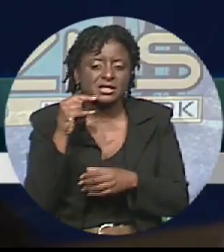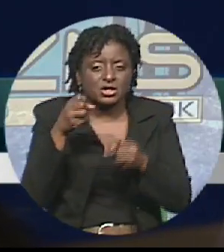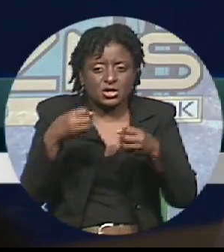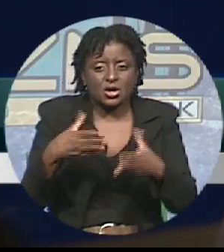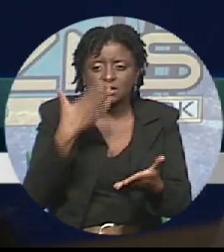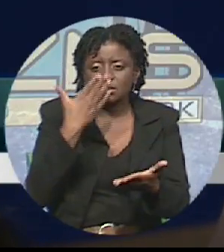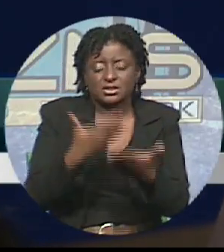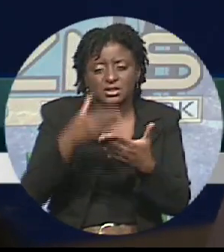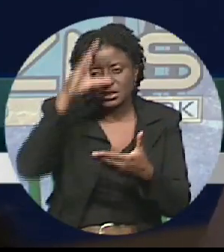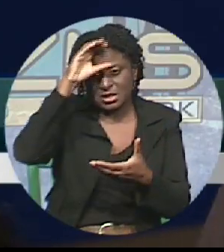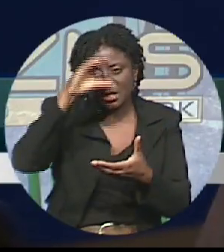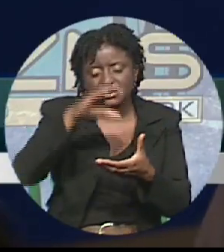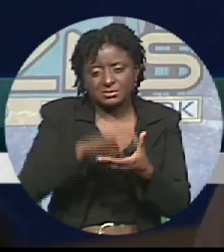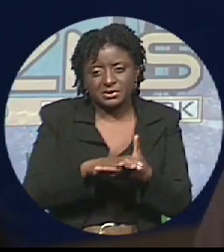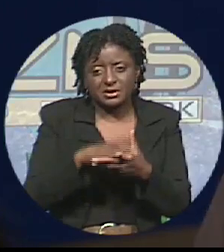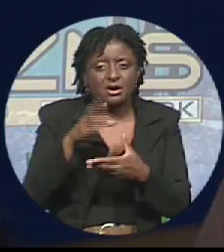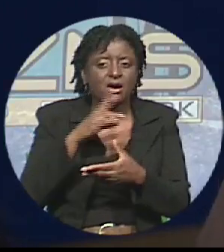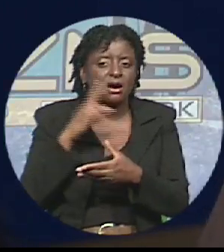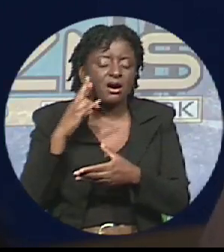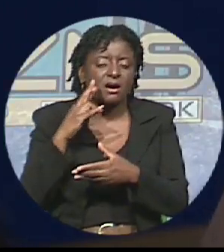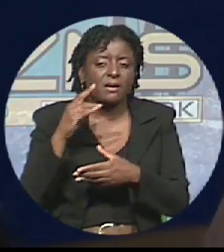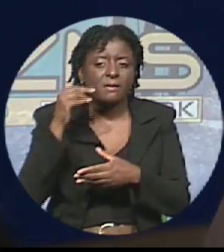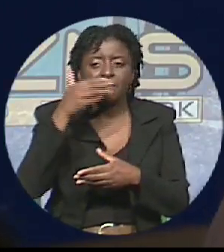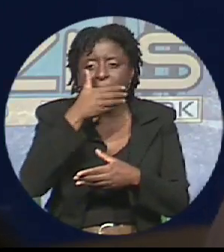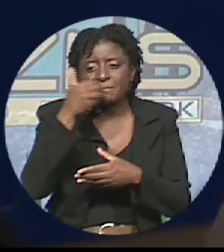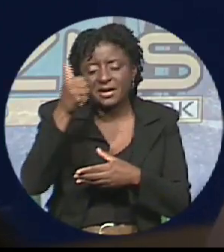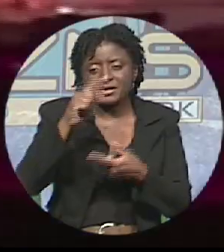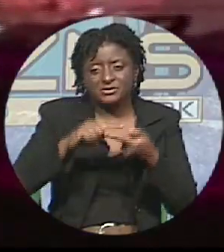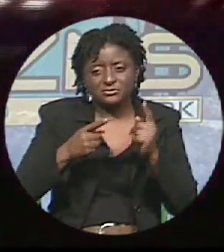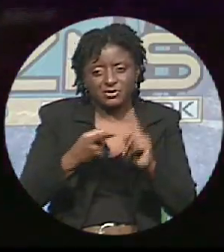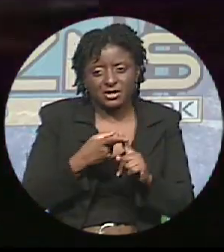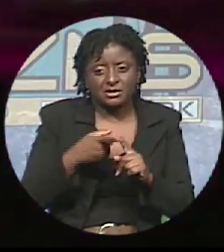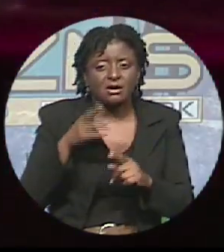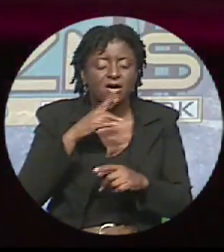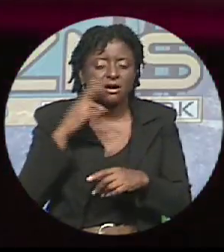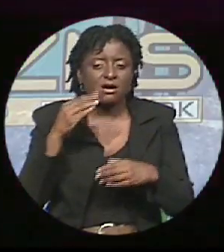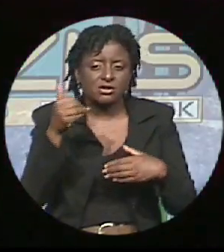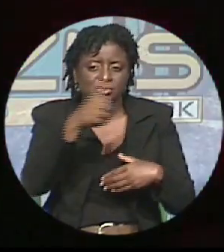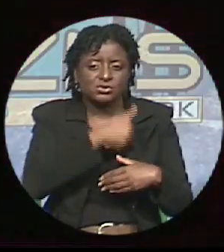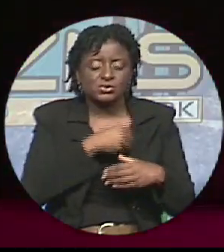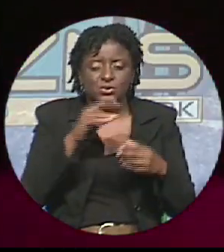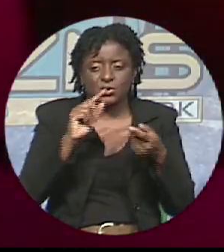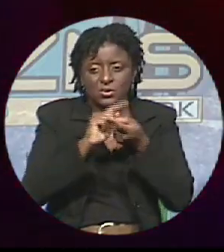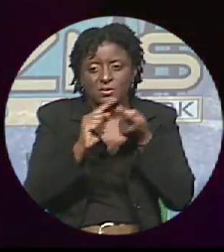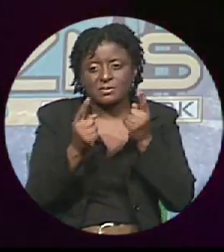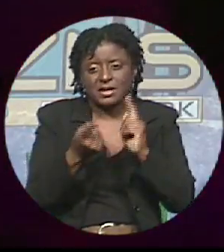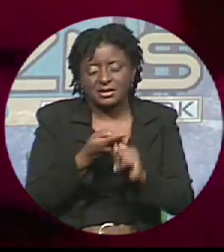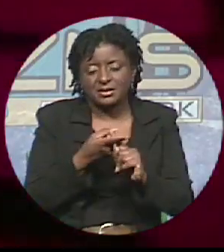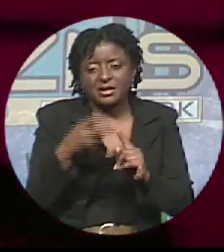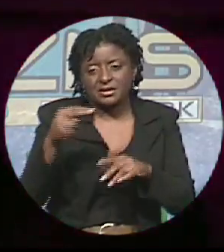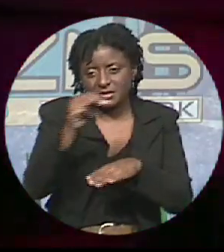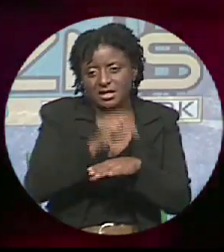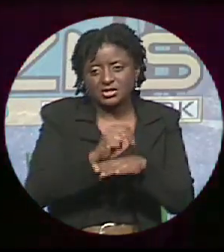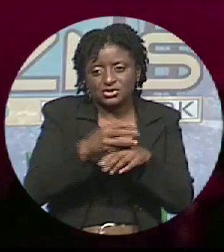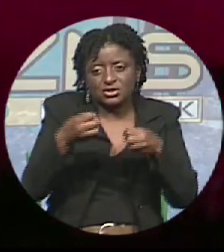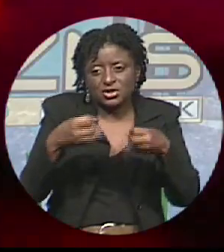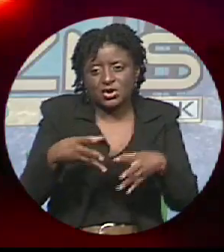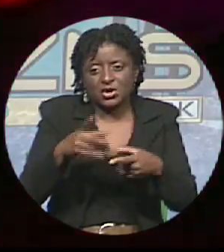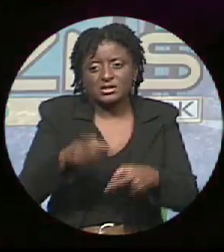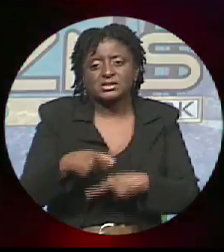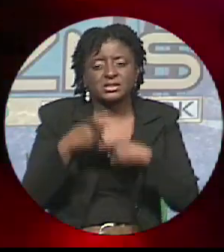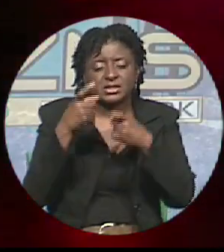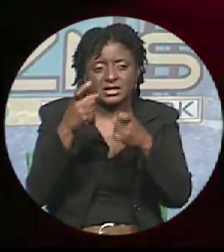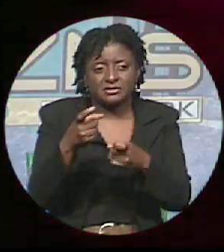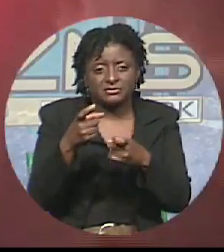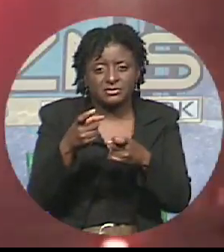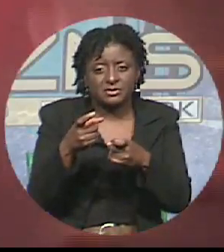best friend, her soulmate, and the nation has lost a gift. The grieving wife says her husband had a shocking death,